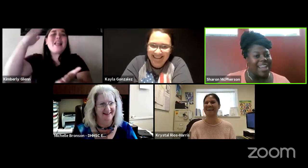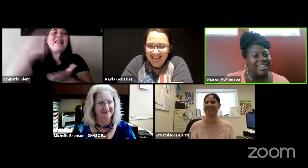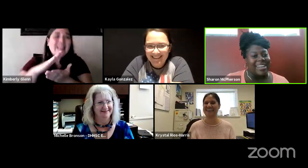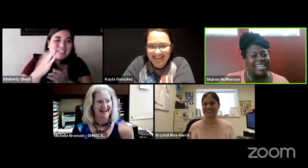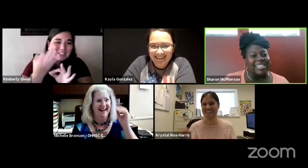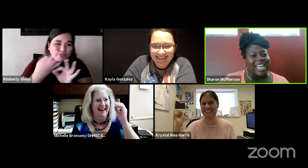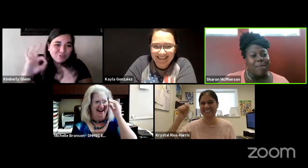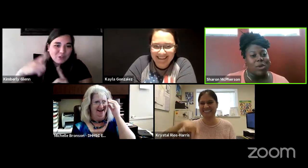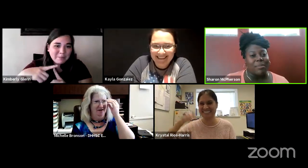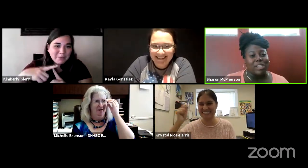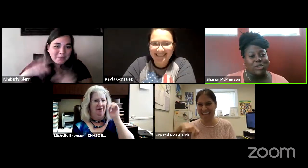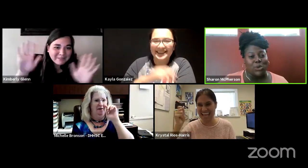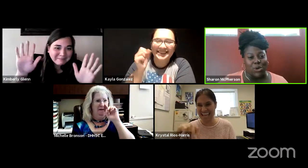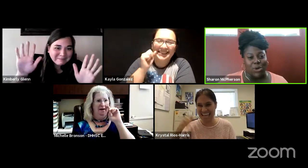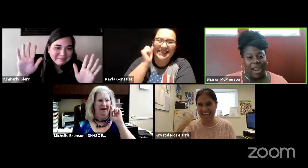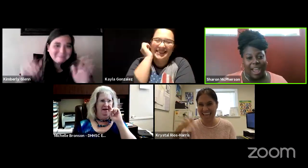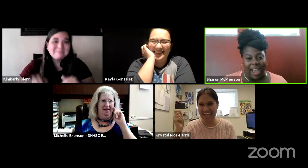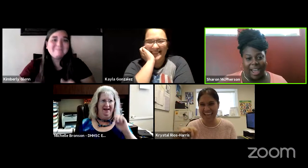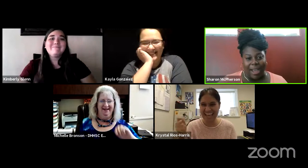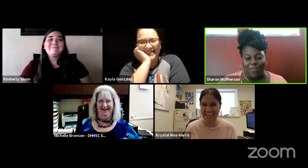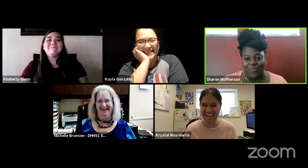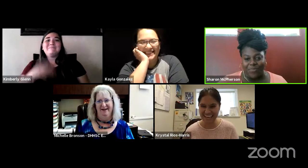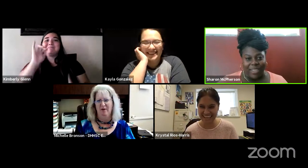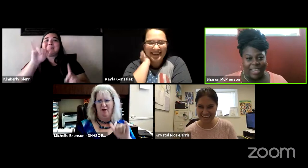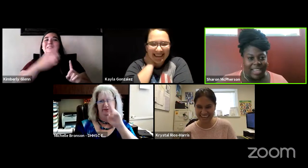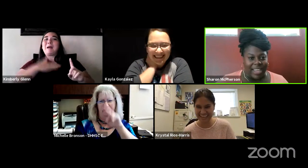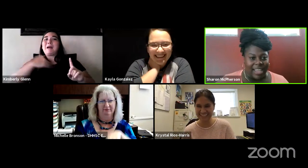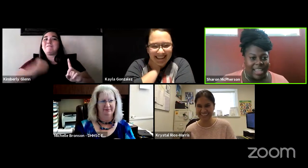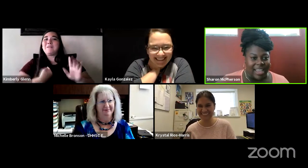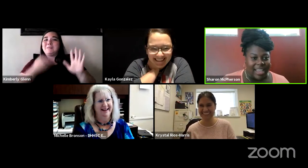So next time you want to make sure